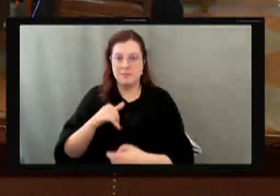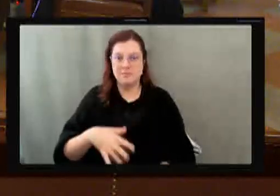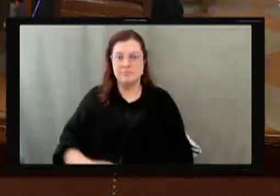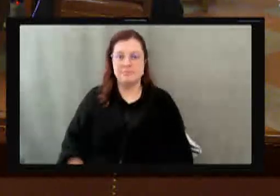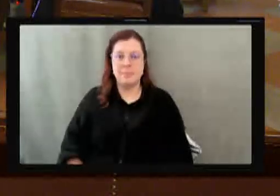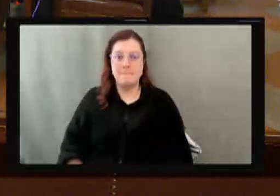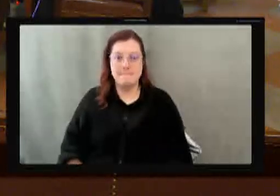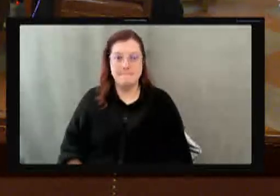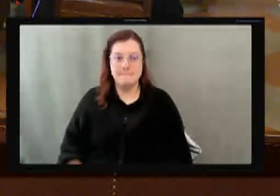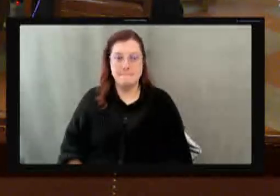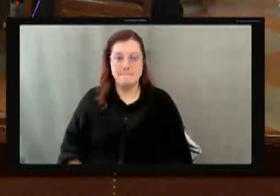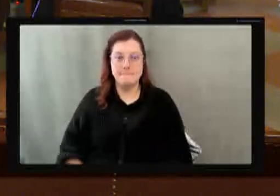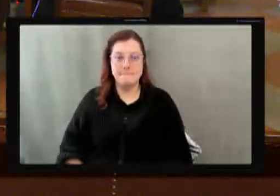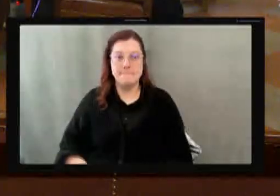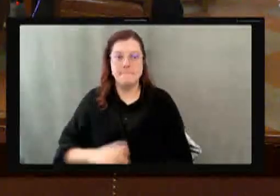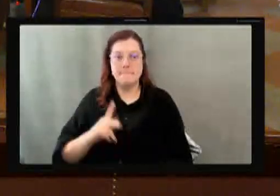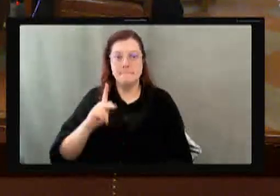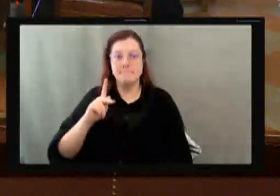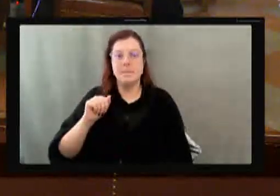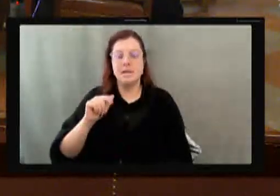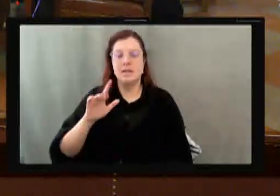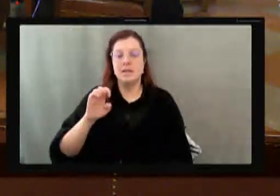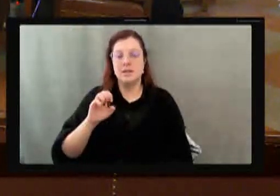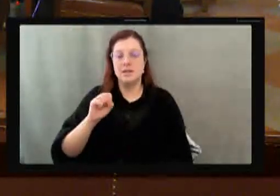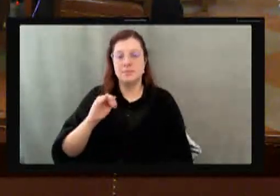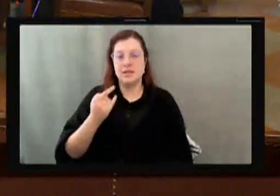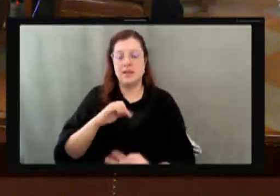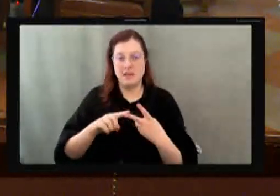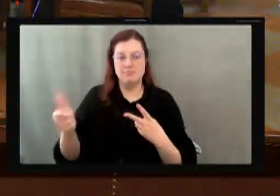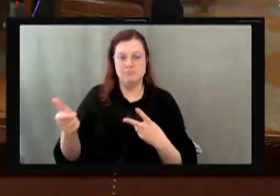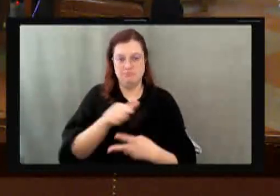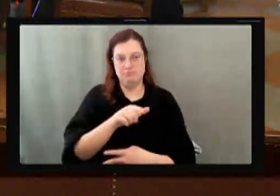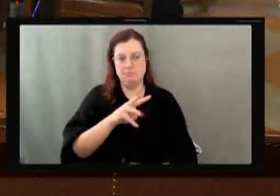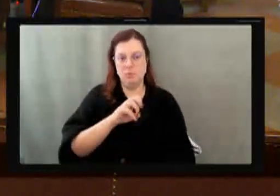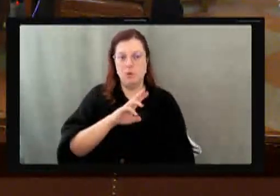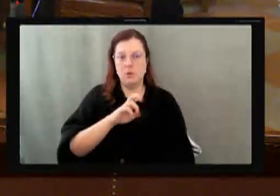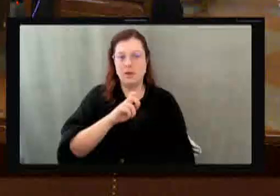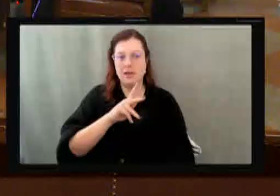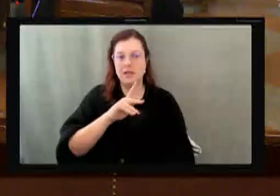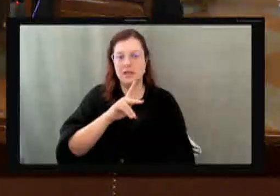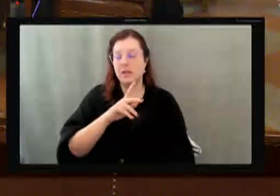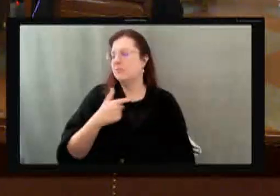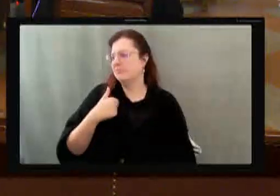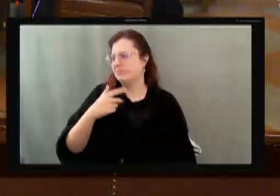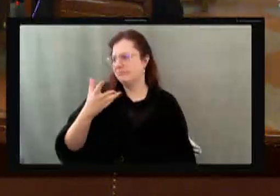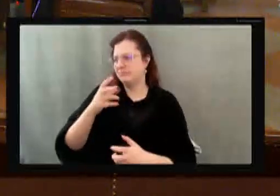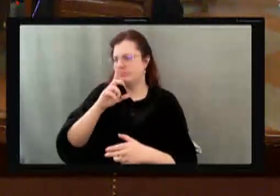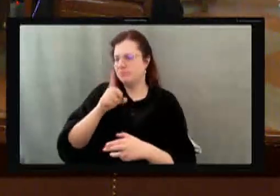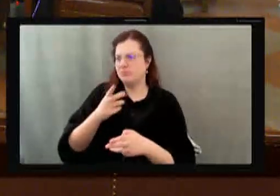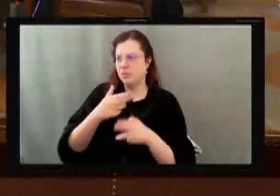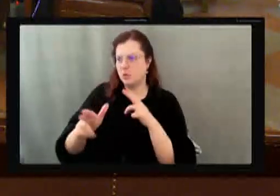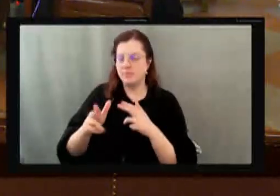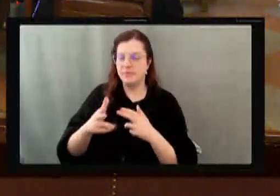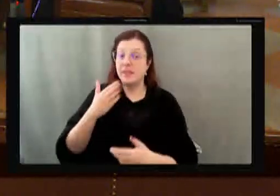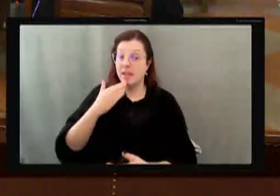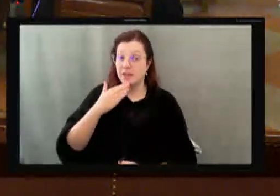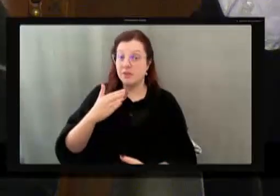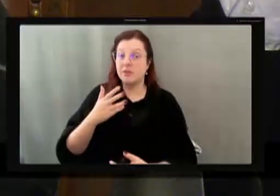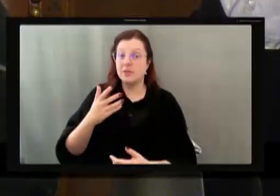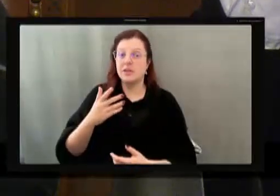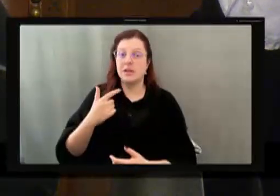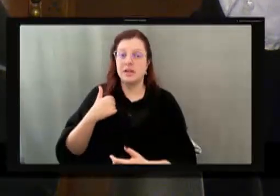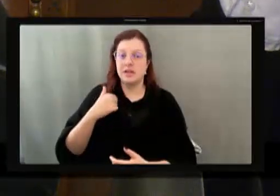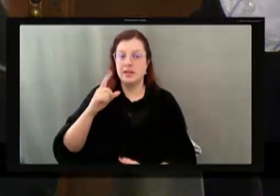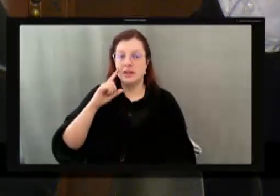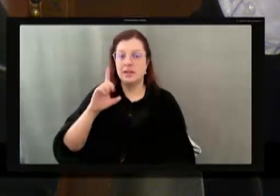Councilwoman Kale Smith, followed by Councilwoman Warwick. Thank you. I'll be real brief. I just want to first thank you. I think Domi